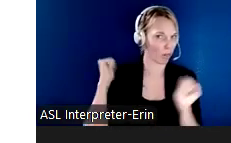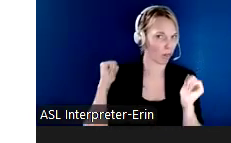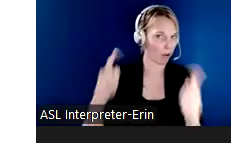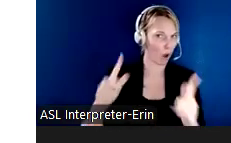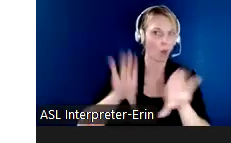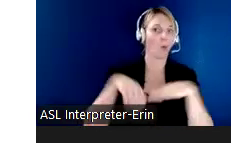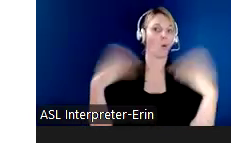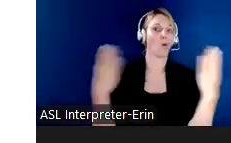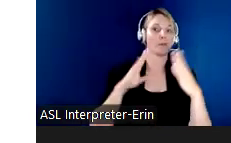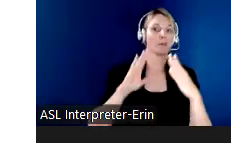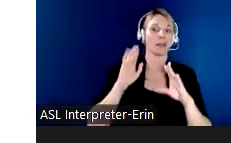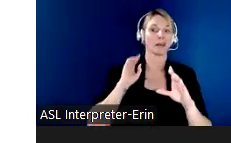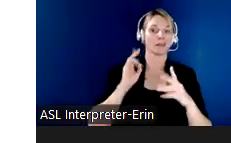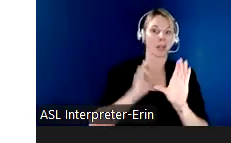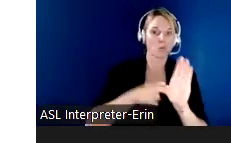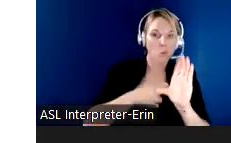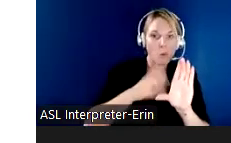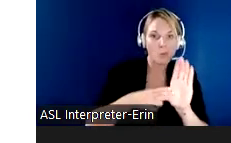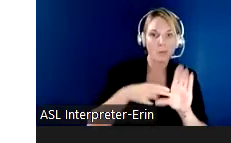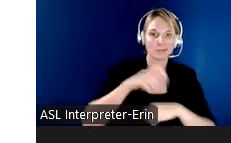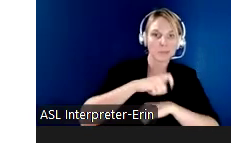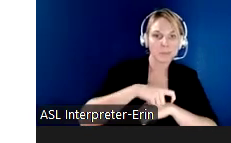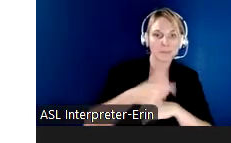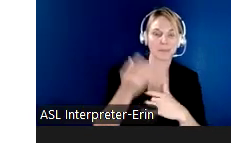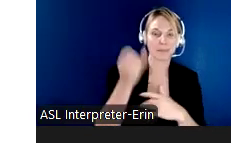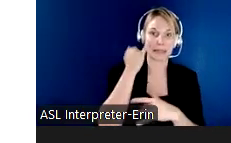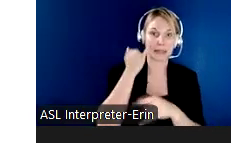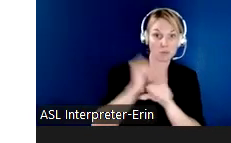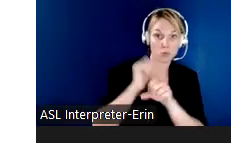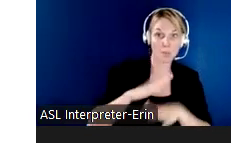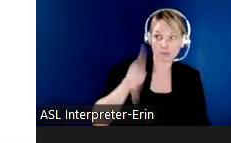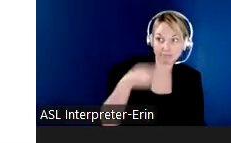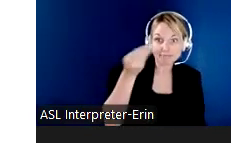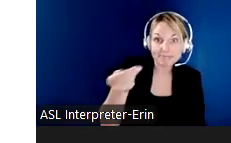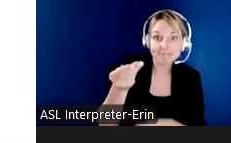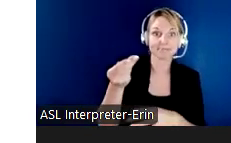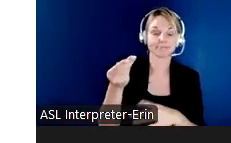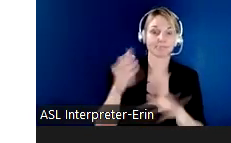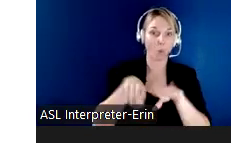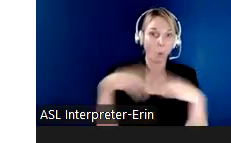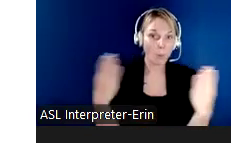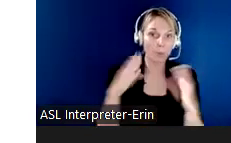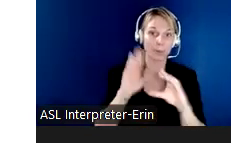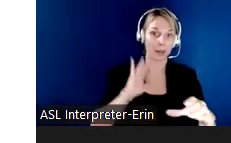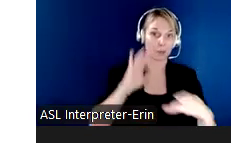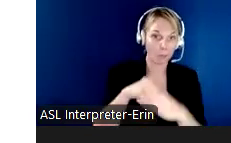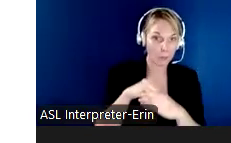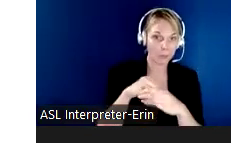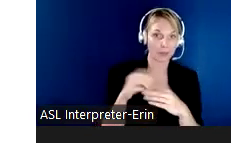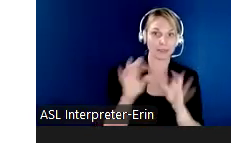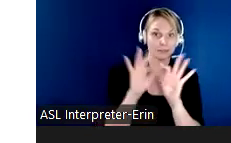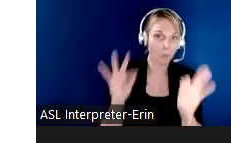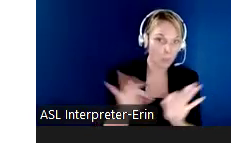period. So this is if a employee gives you their open enrollment form, and just also throughout the plan year